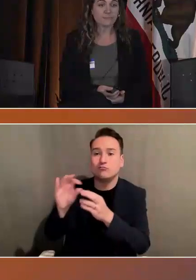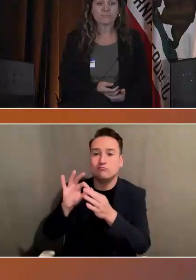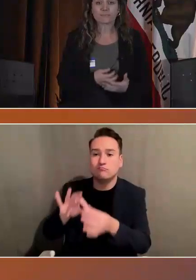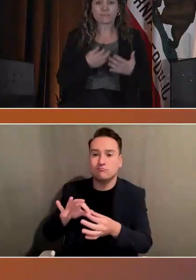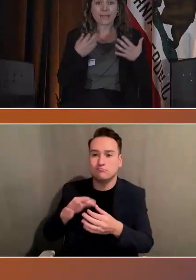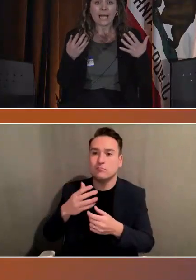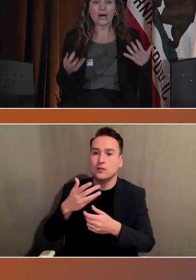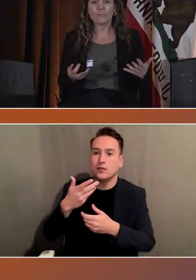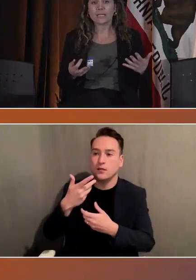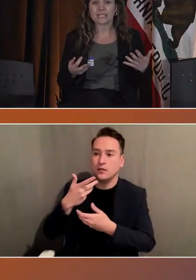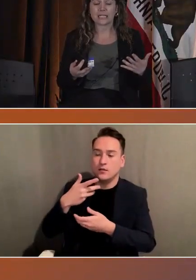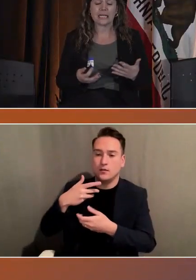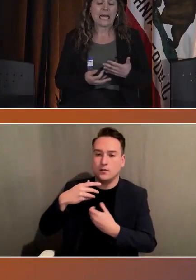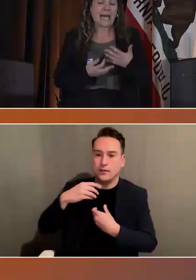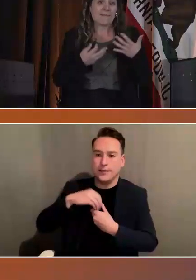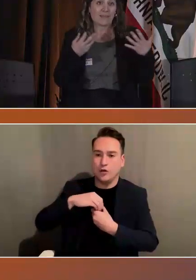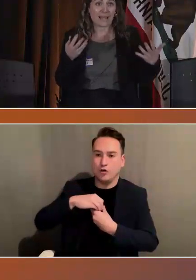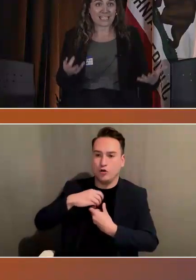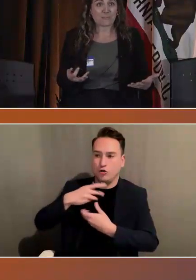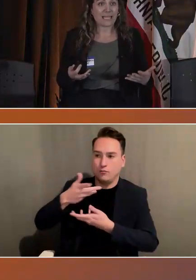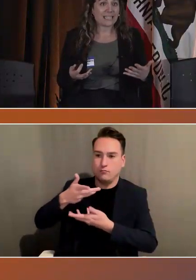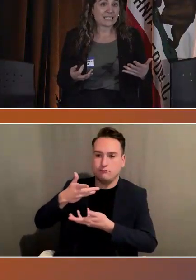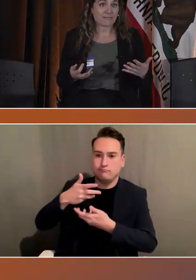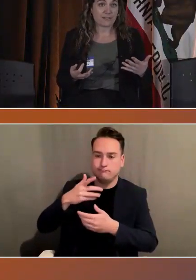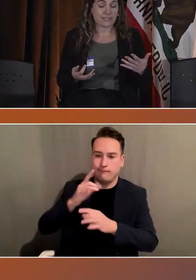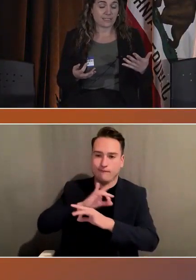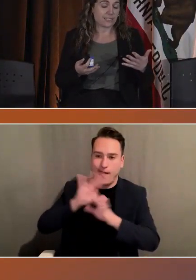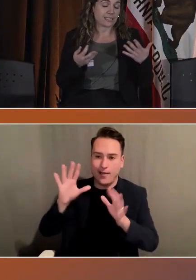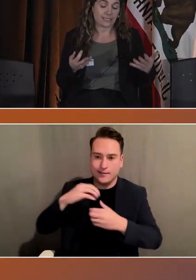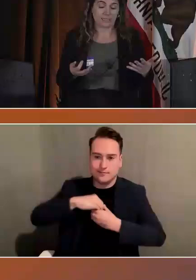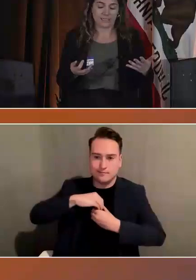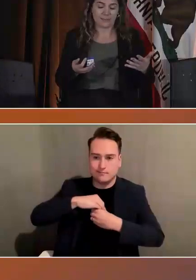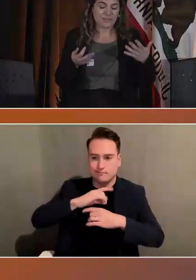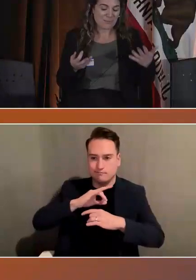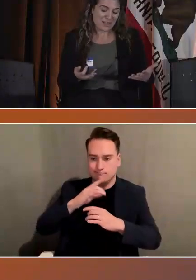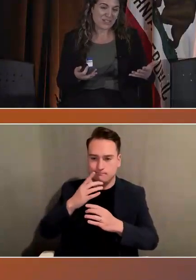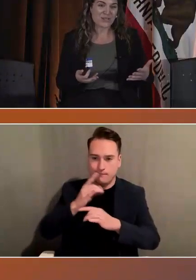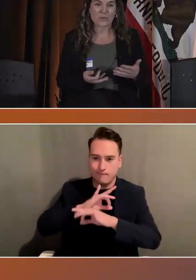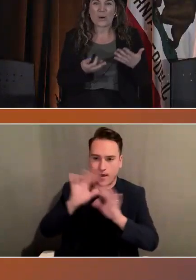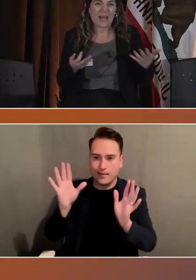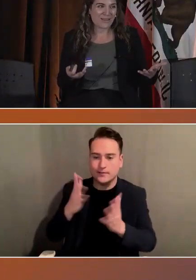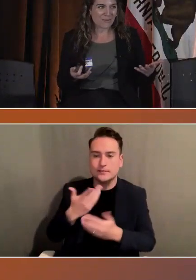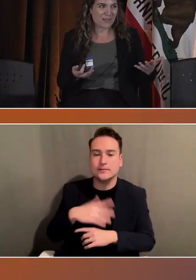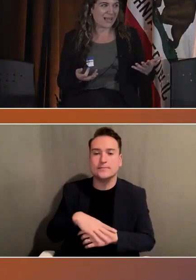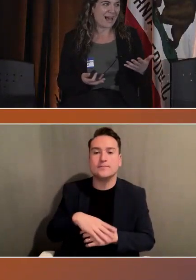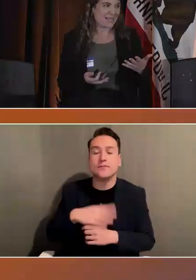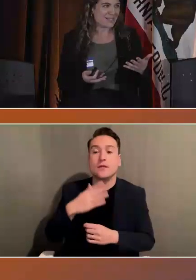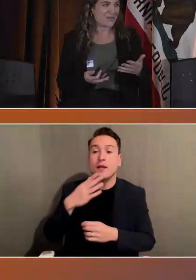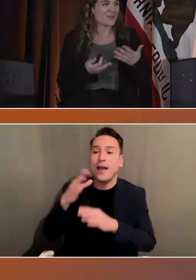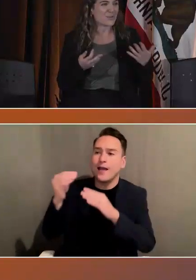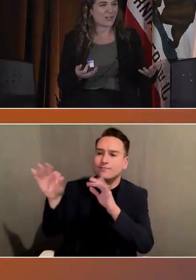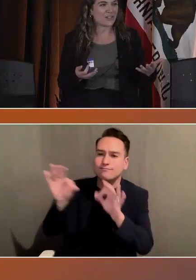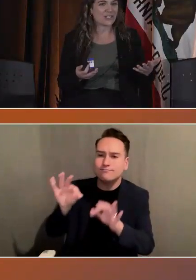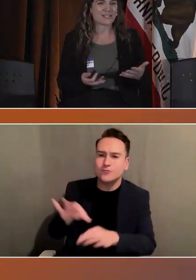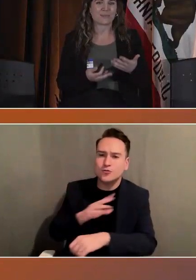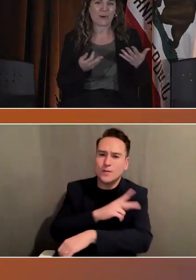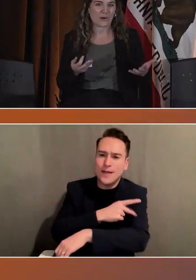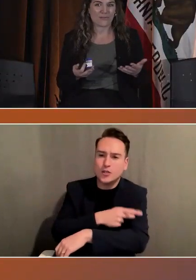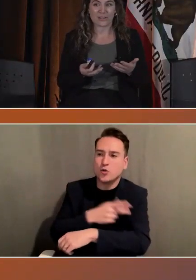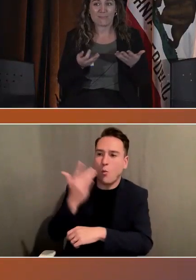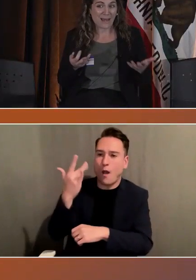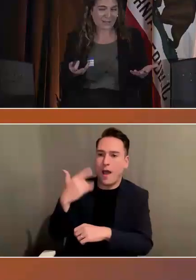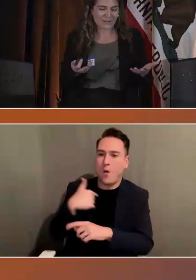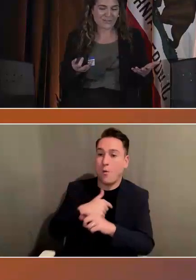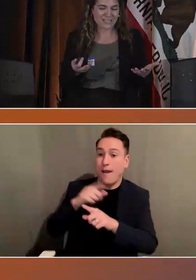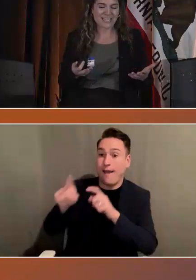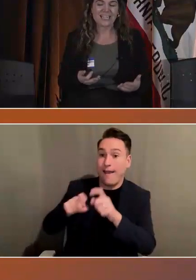violence. Helping to explain to patients why they're being asked those questions as a part of